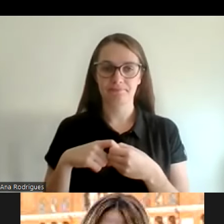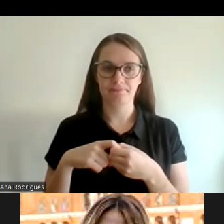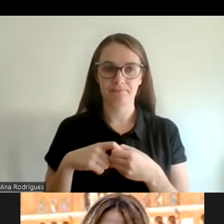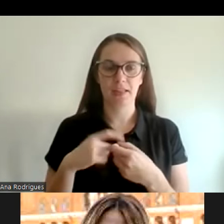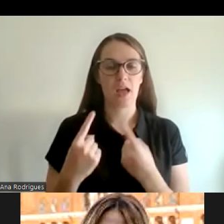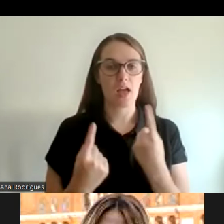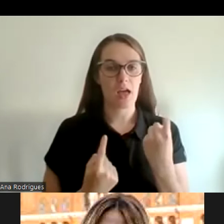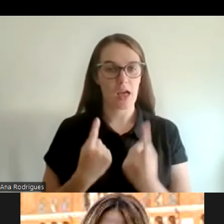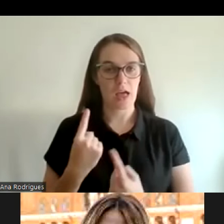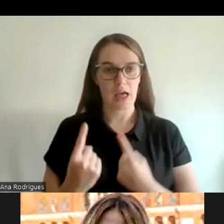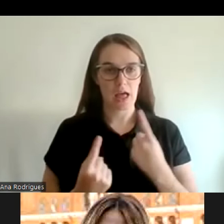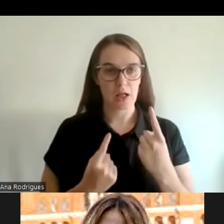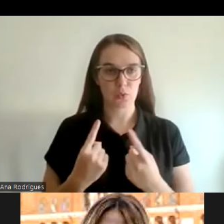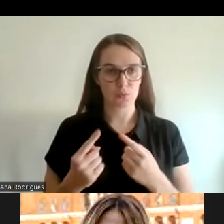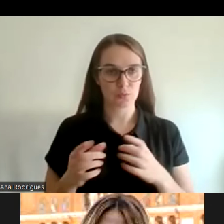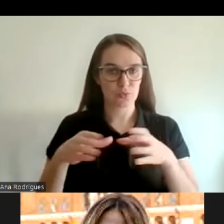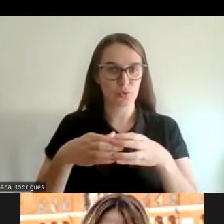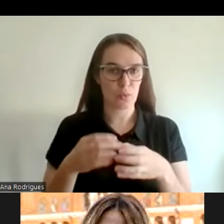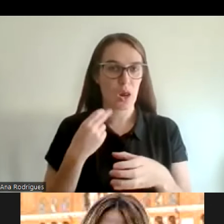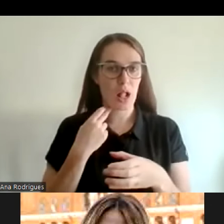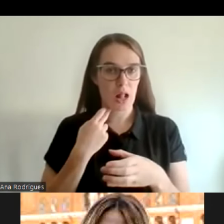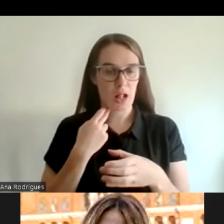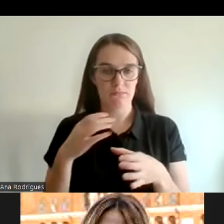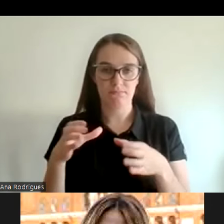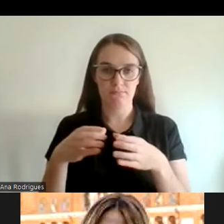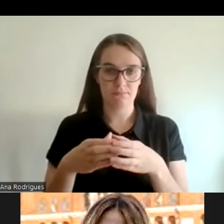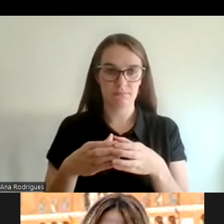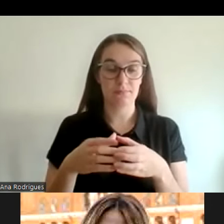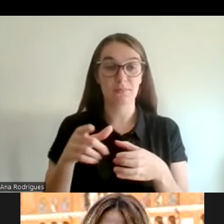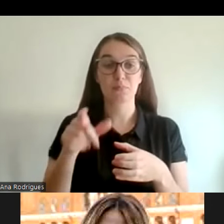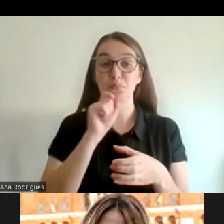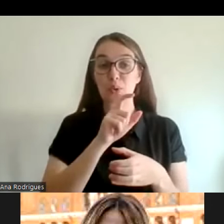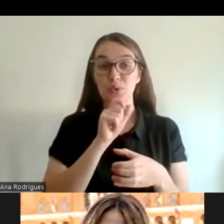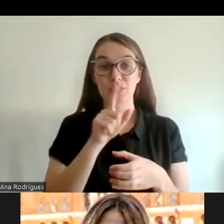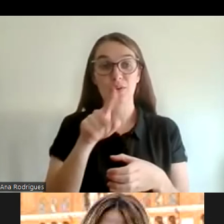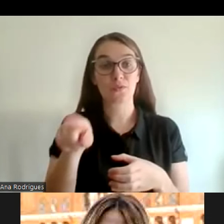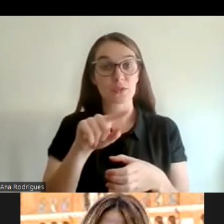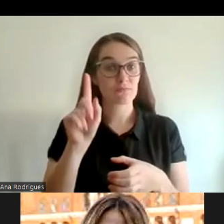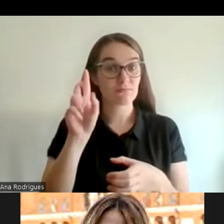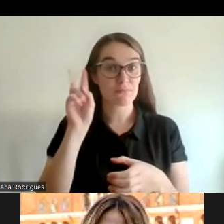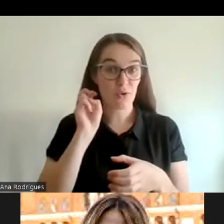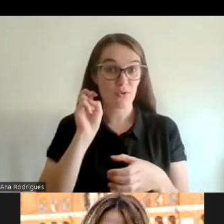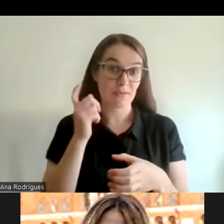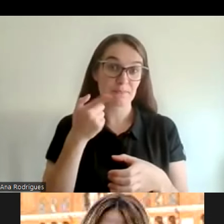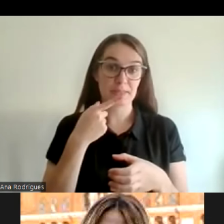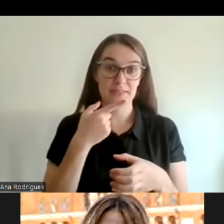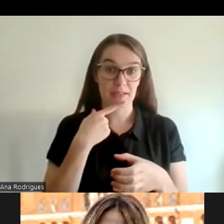some minority groups, as you can hear.